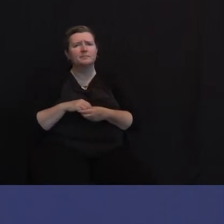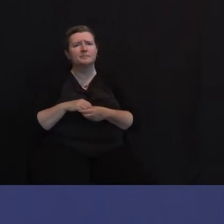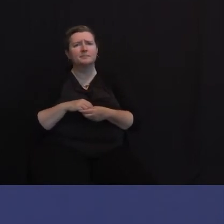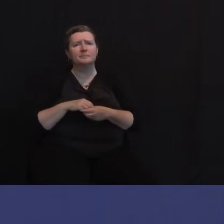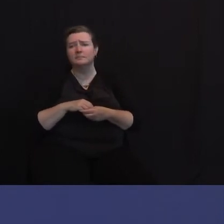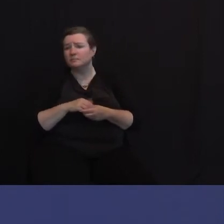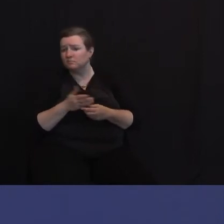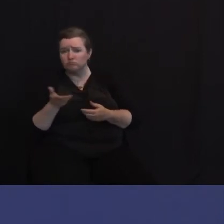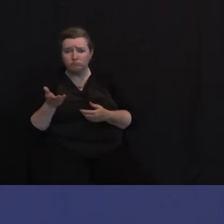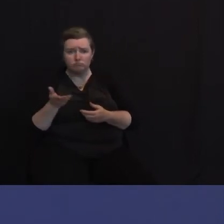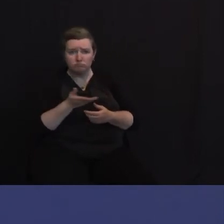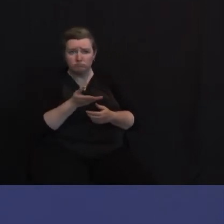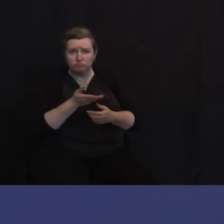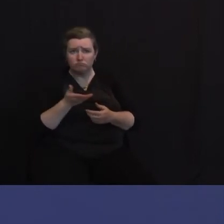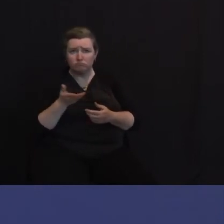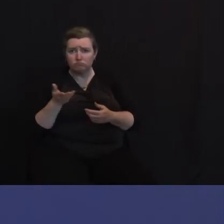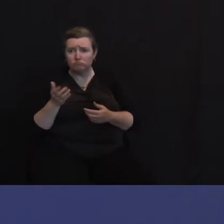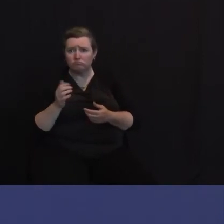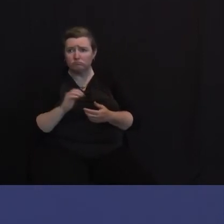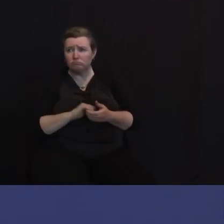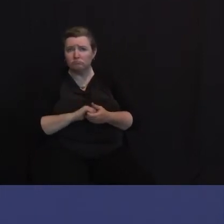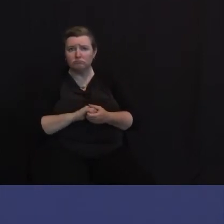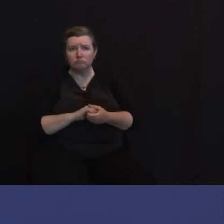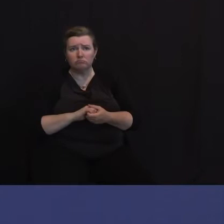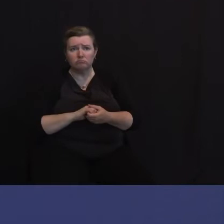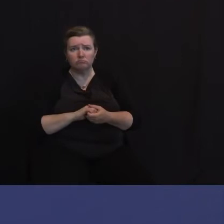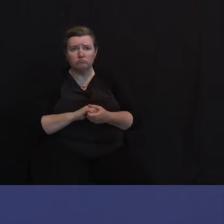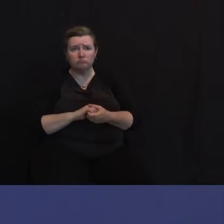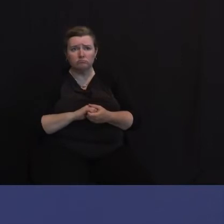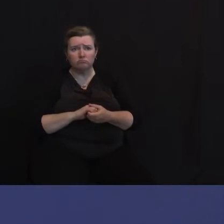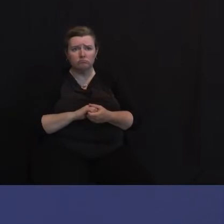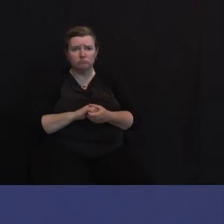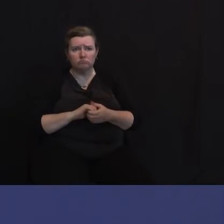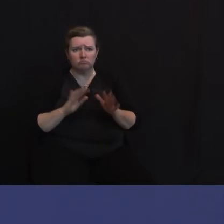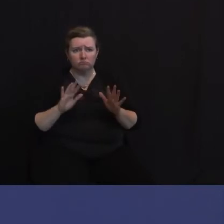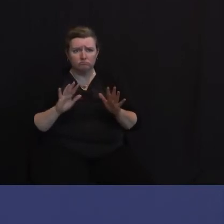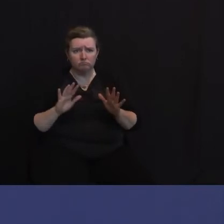Make sure there's nothing I'm missing here on what was just asked on IT.